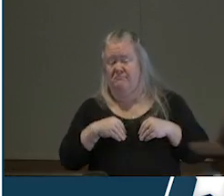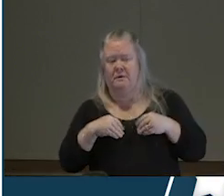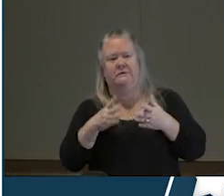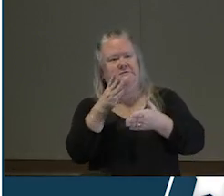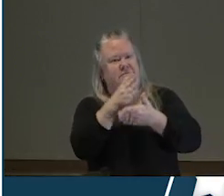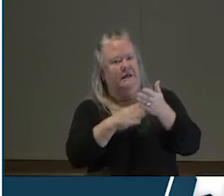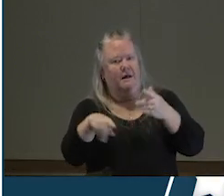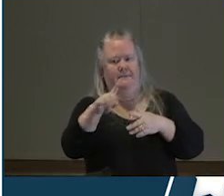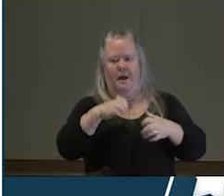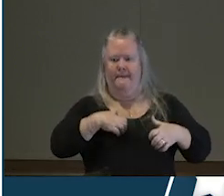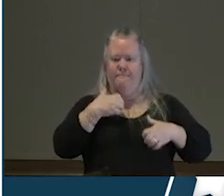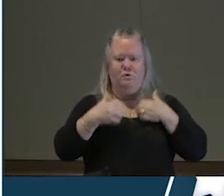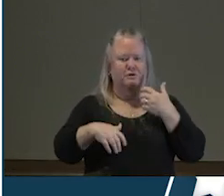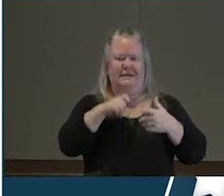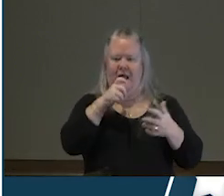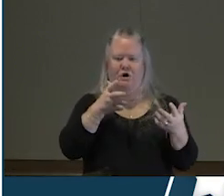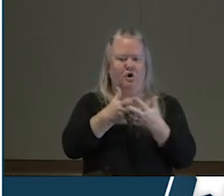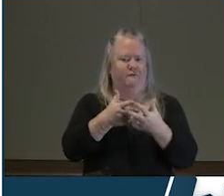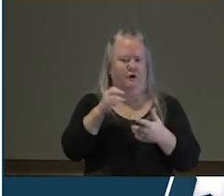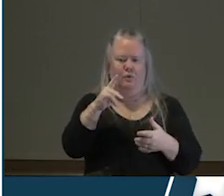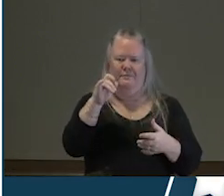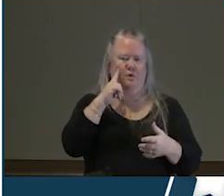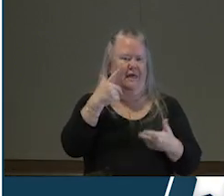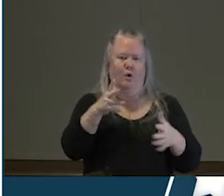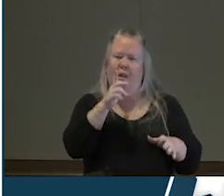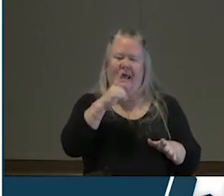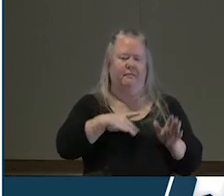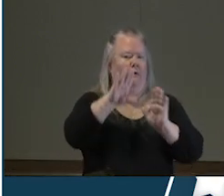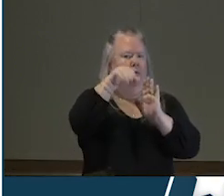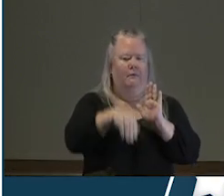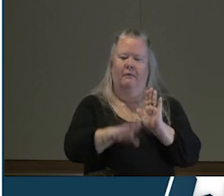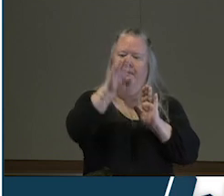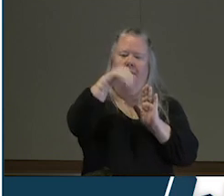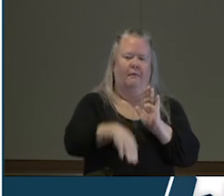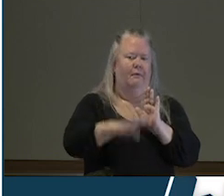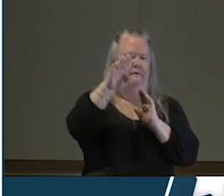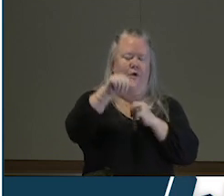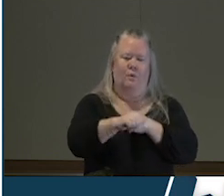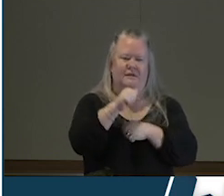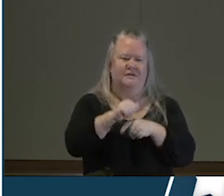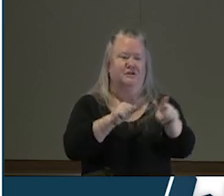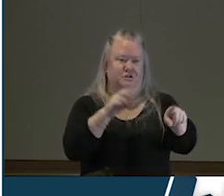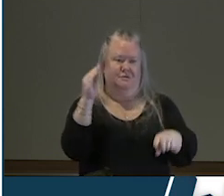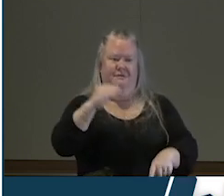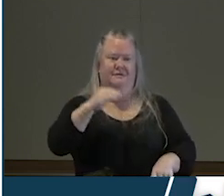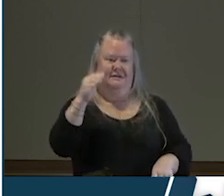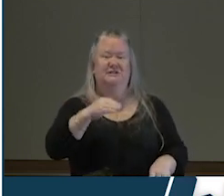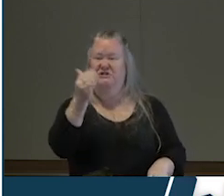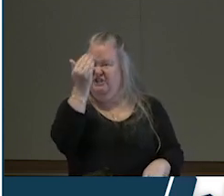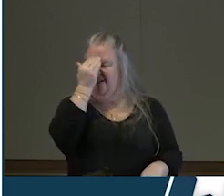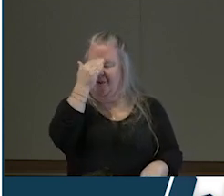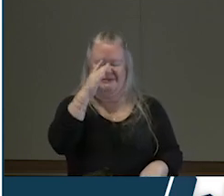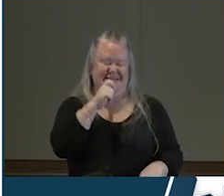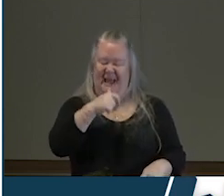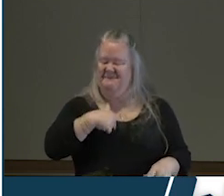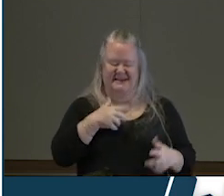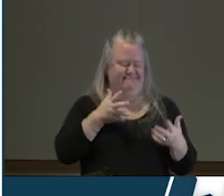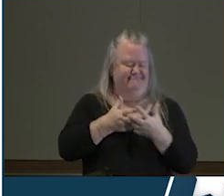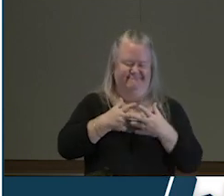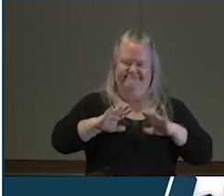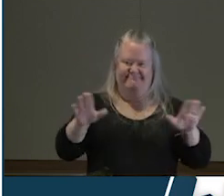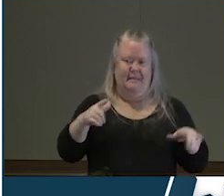people are emotionally not suitable for crypto because they just don't like the ups and downs of the risk, right? She's shaking her head because she knows that's not her,